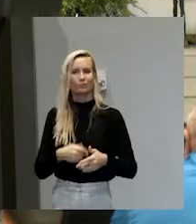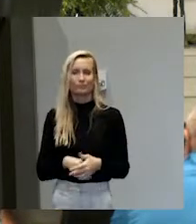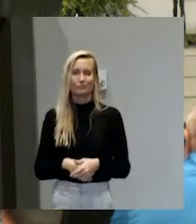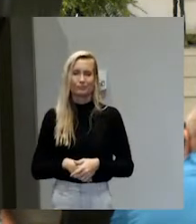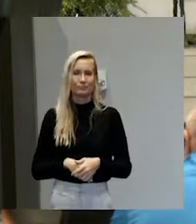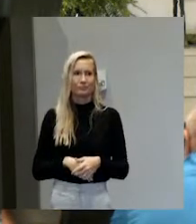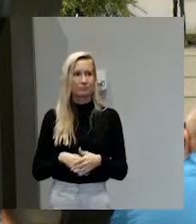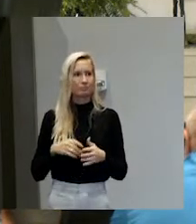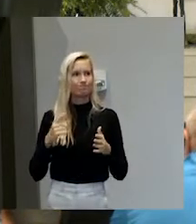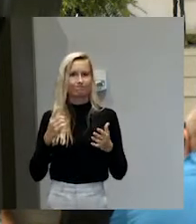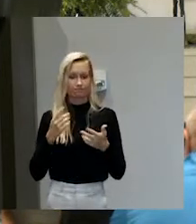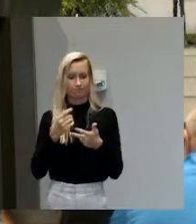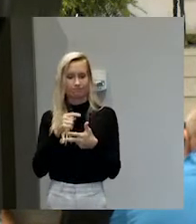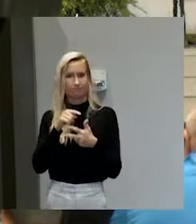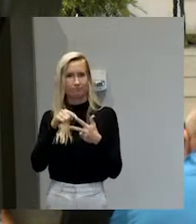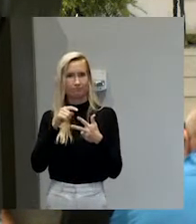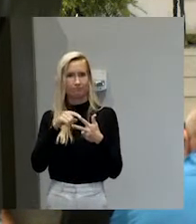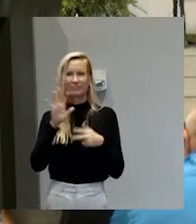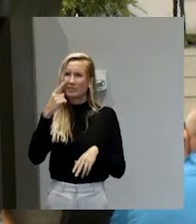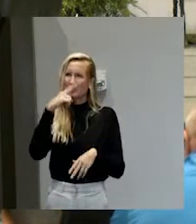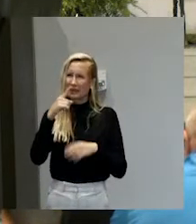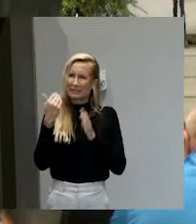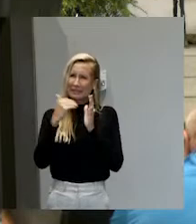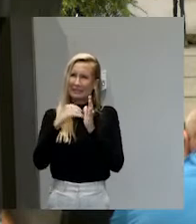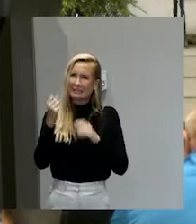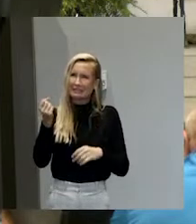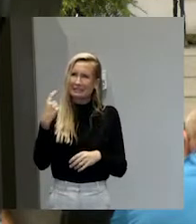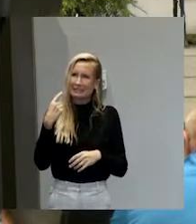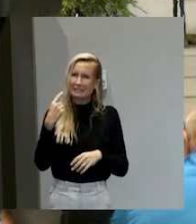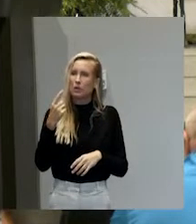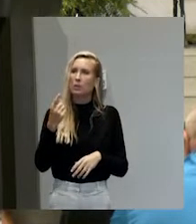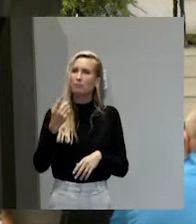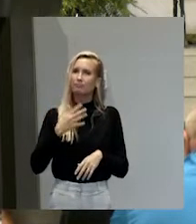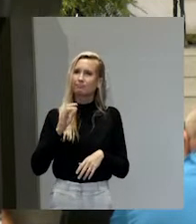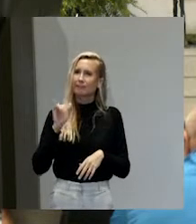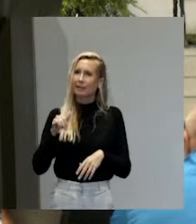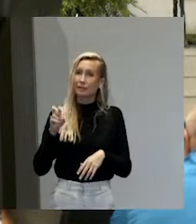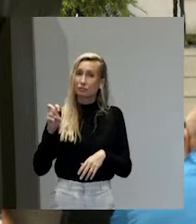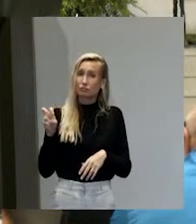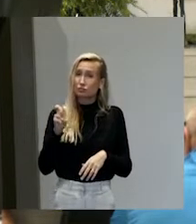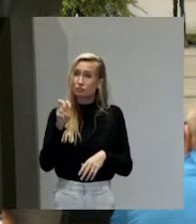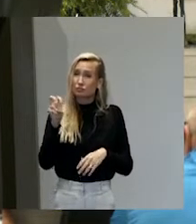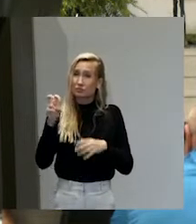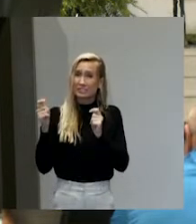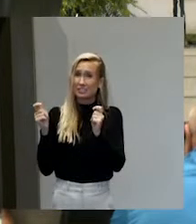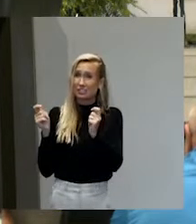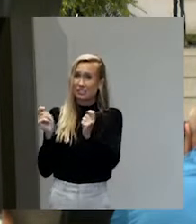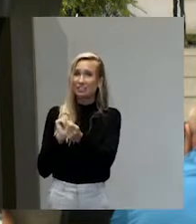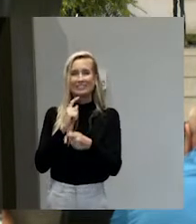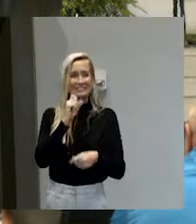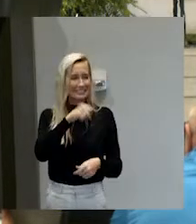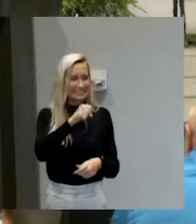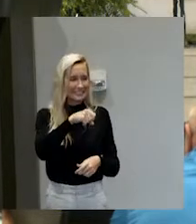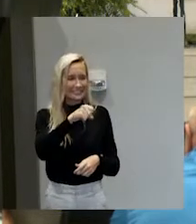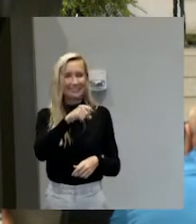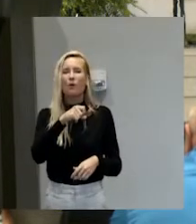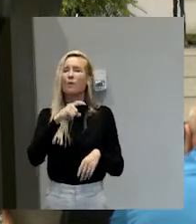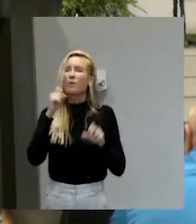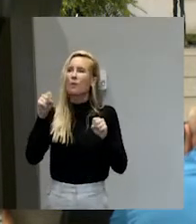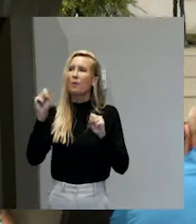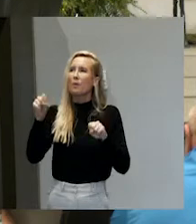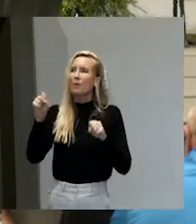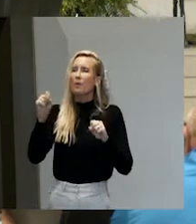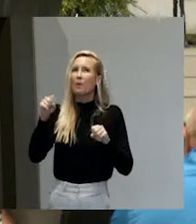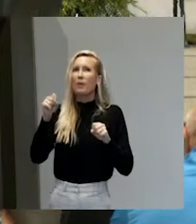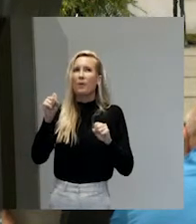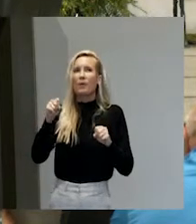The question, one more time. What, the journey of Violet? The journey of Violet. Yeah, so, there was this like parallel,